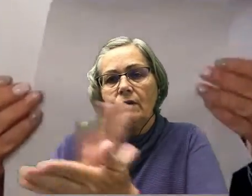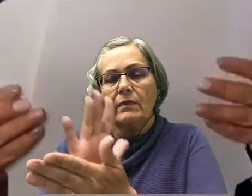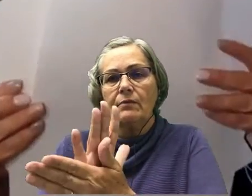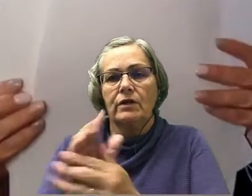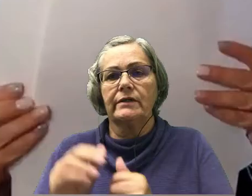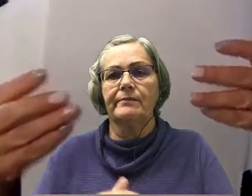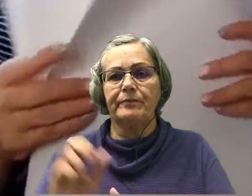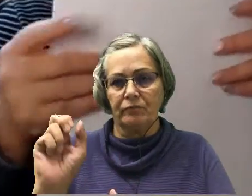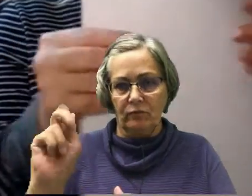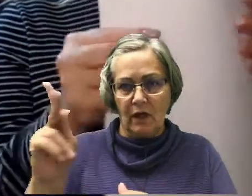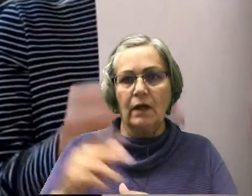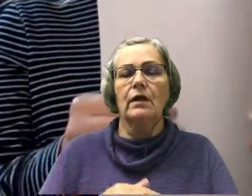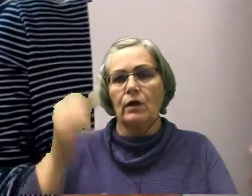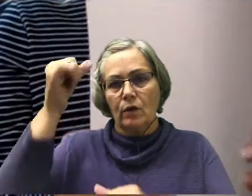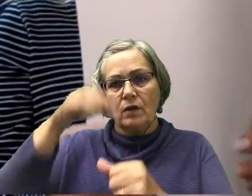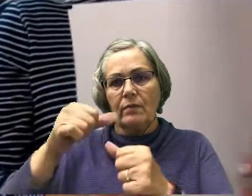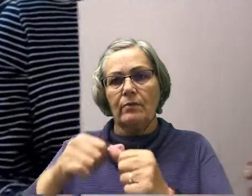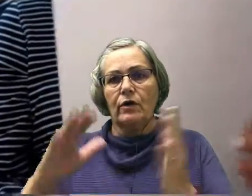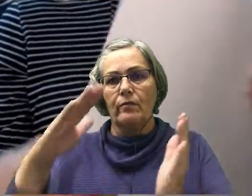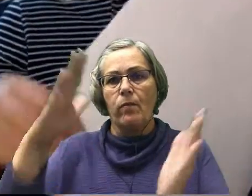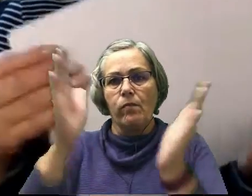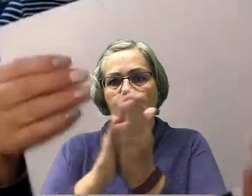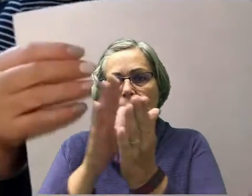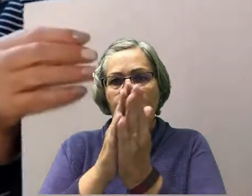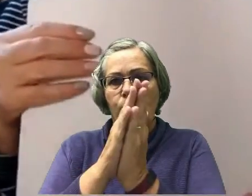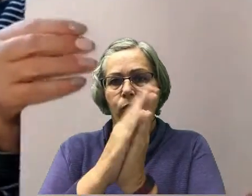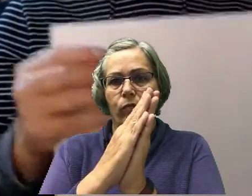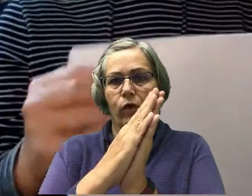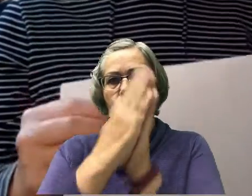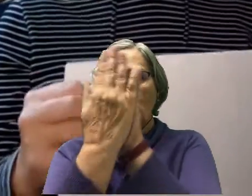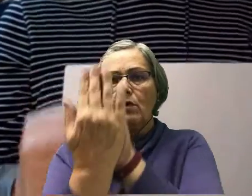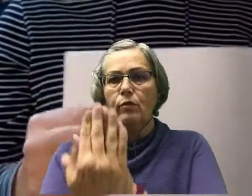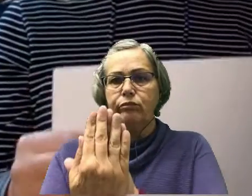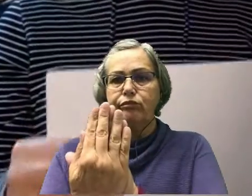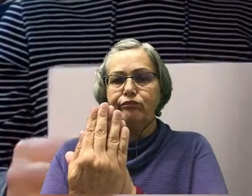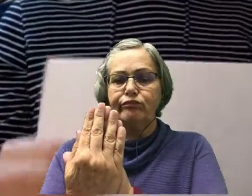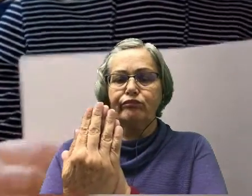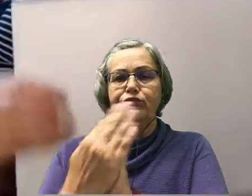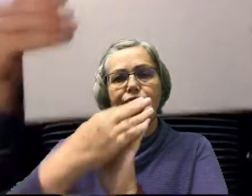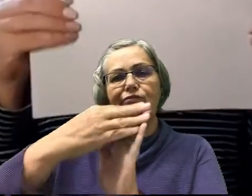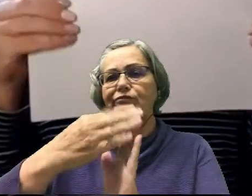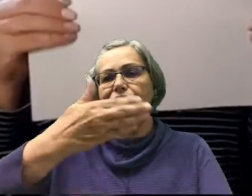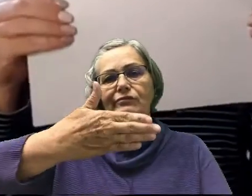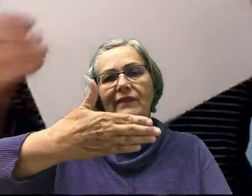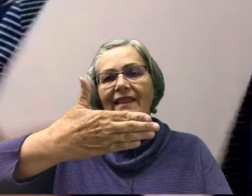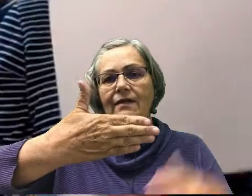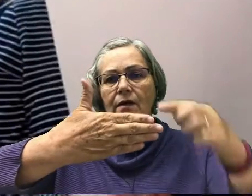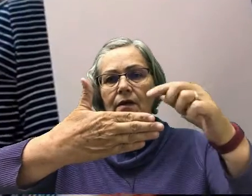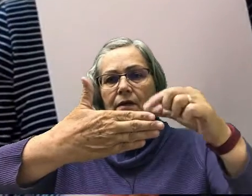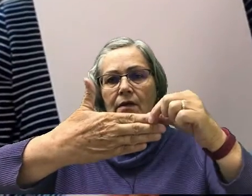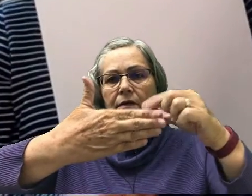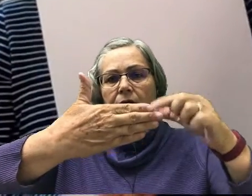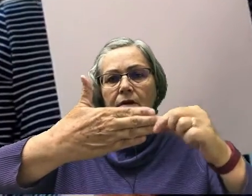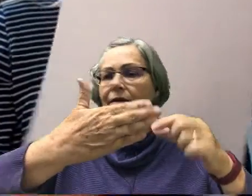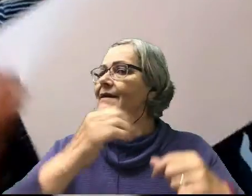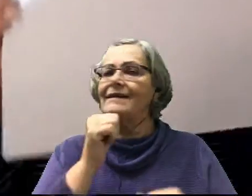3, okay? Remember, you're going to put those together. Turn them this long hot dog way. Remember, not